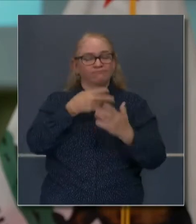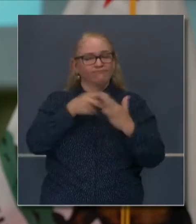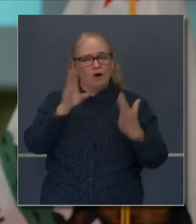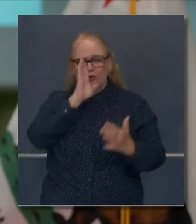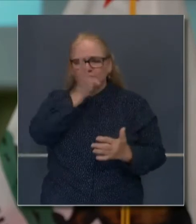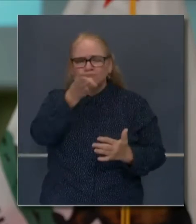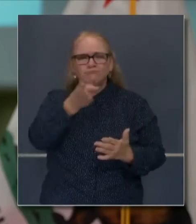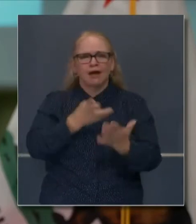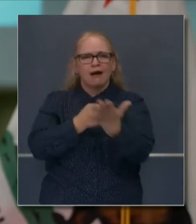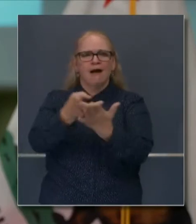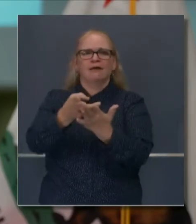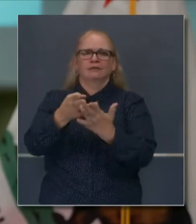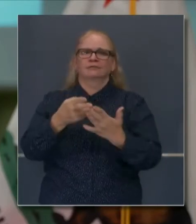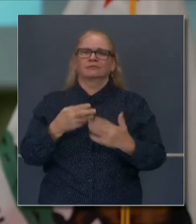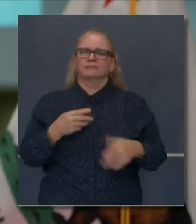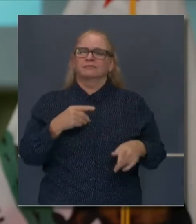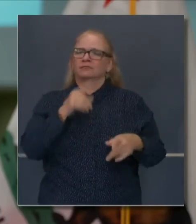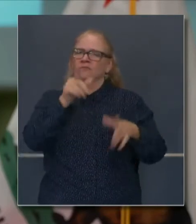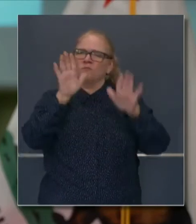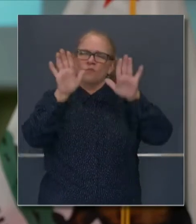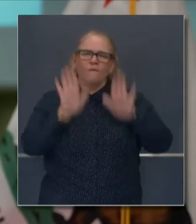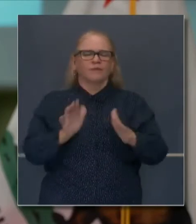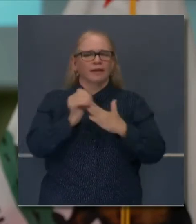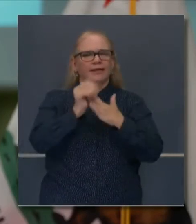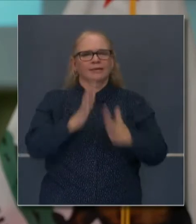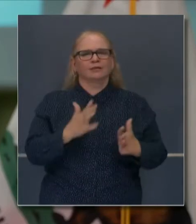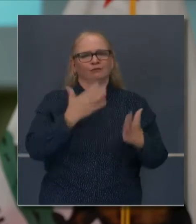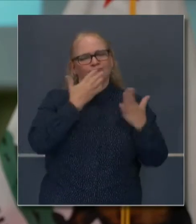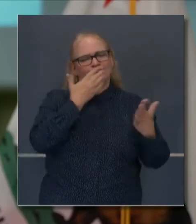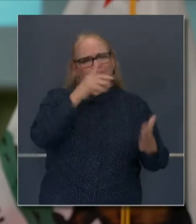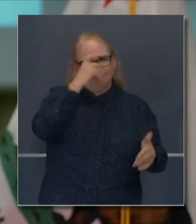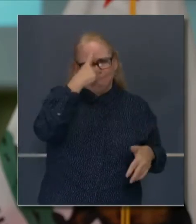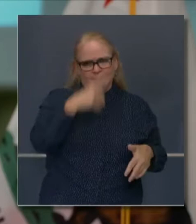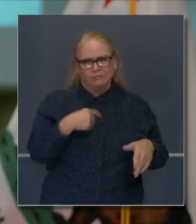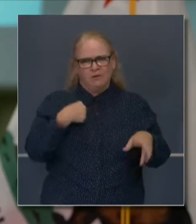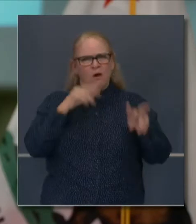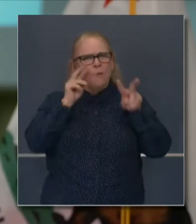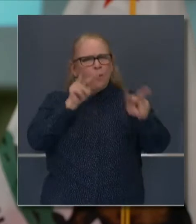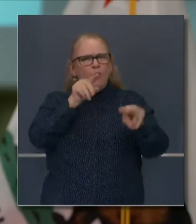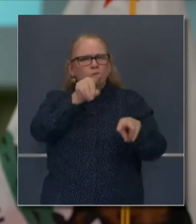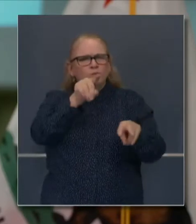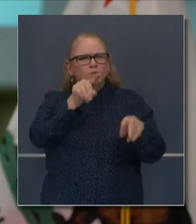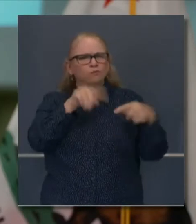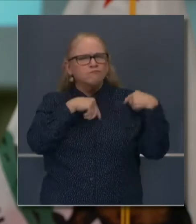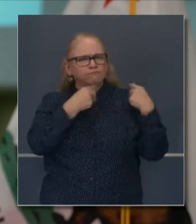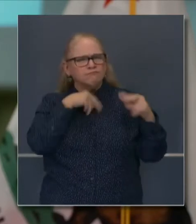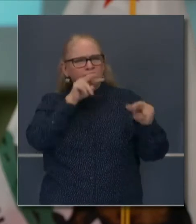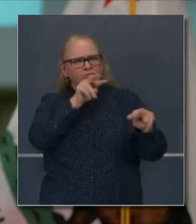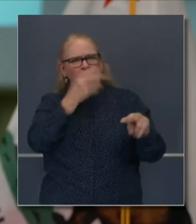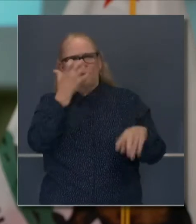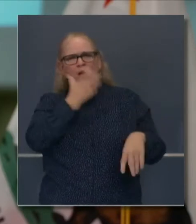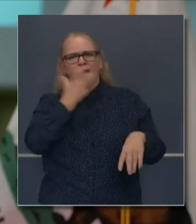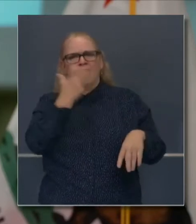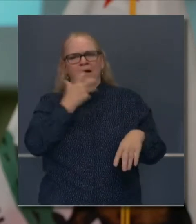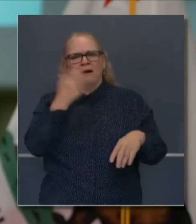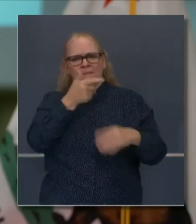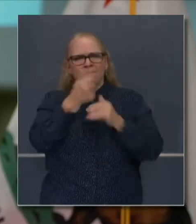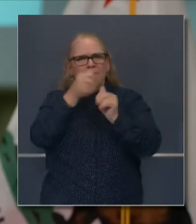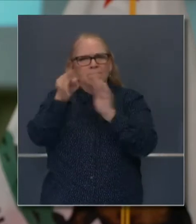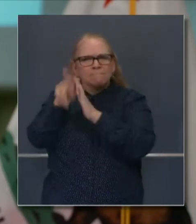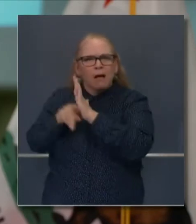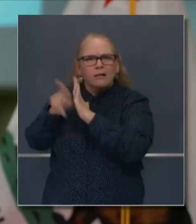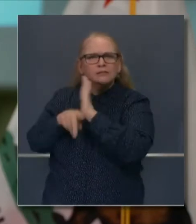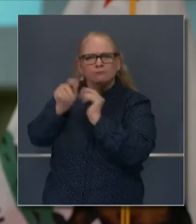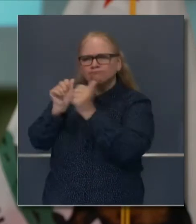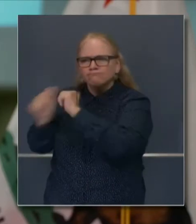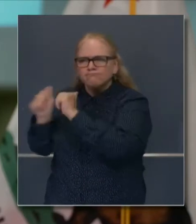front. And I have watched you always to try to fashion policy and